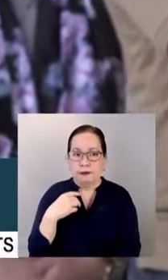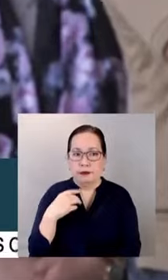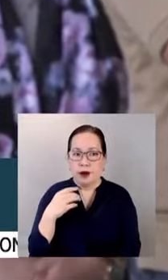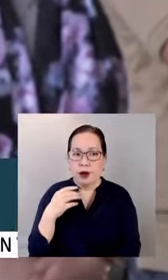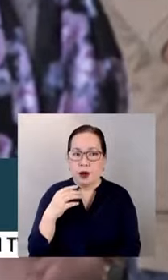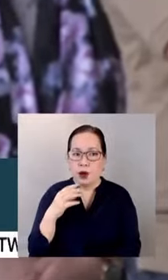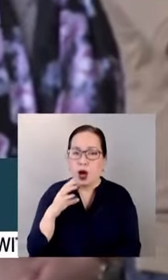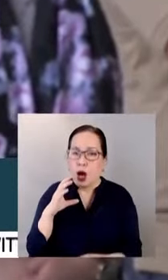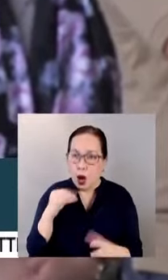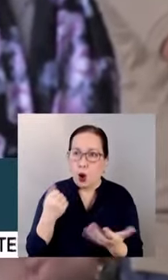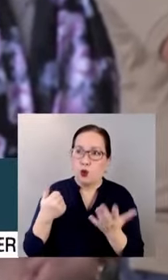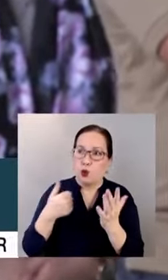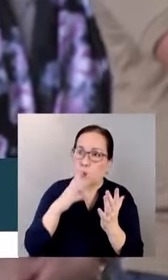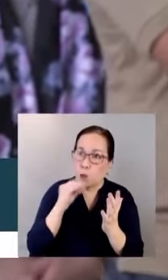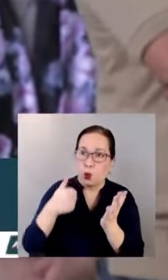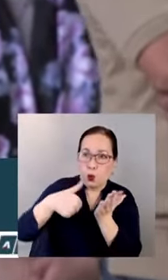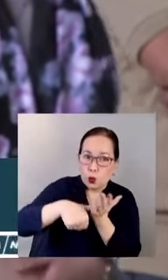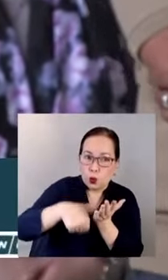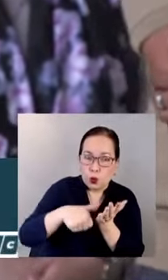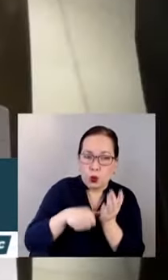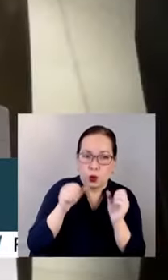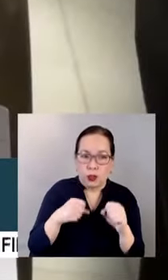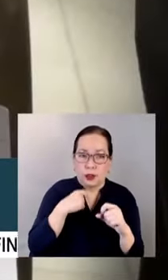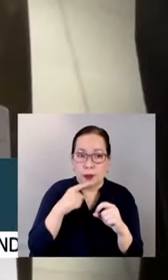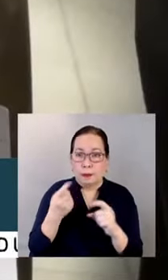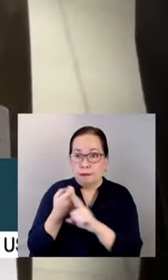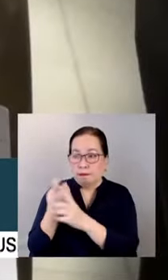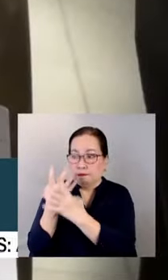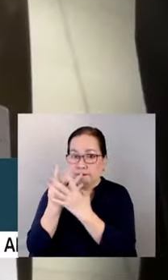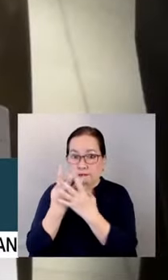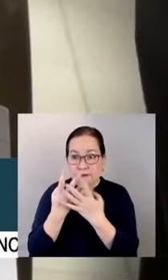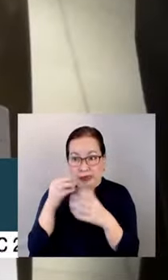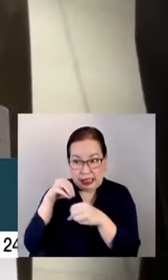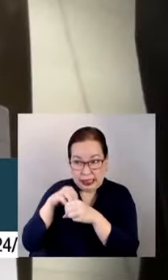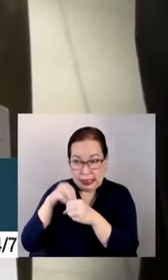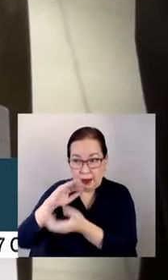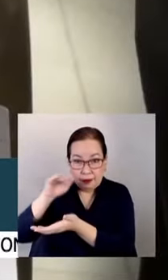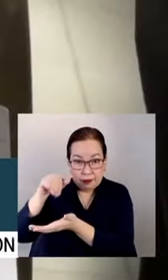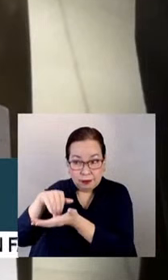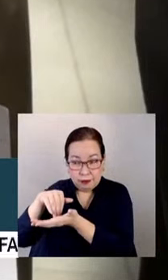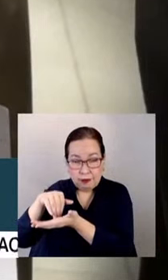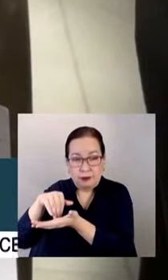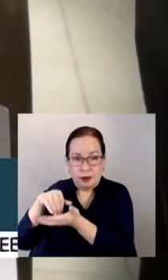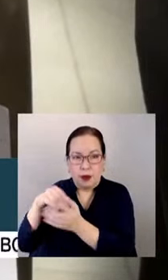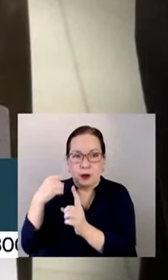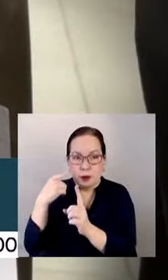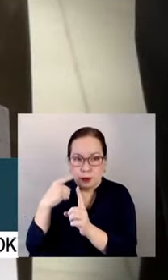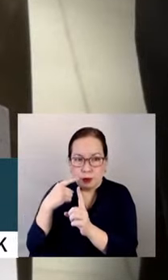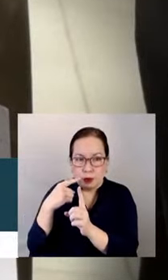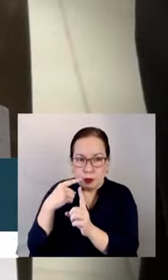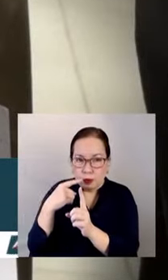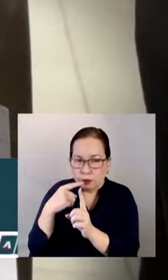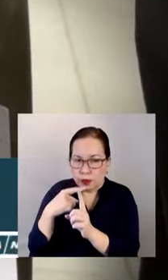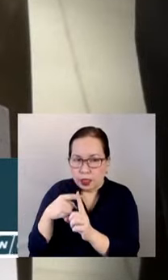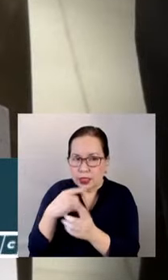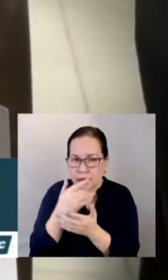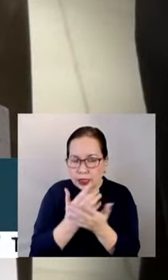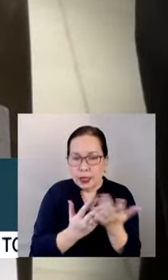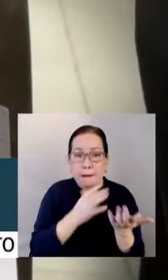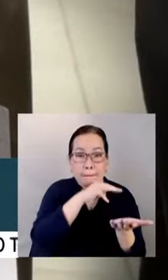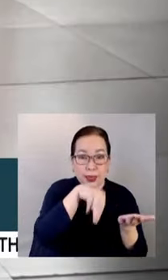and voting. Apart from the Libid, the special satellite registrations were also simultaneously conducted at prison facilities in Mandaluyong